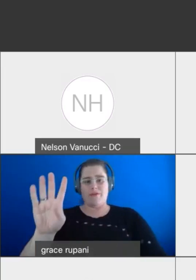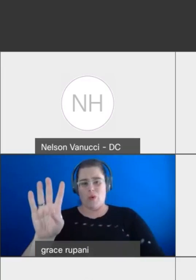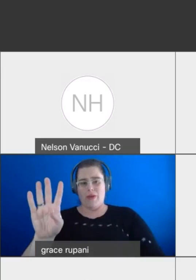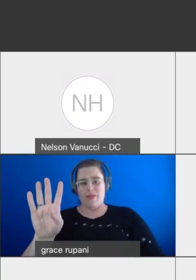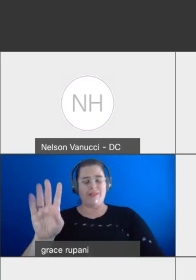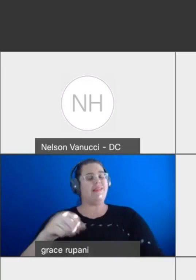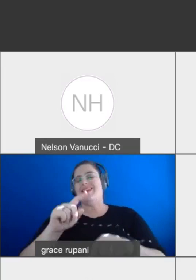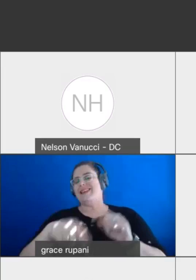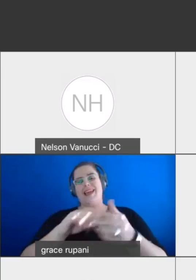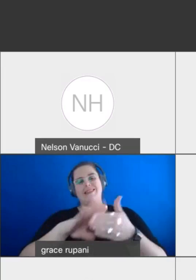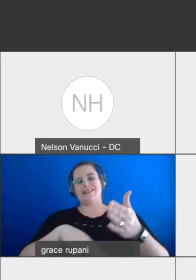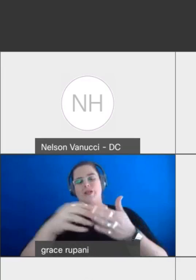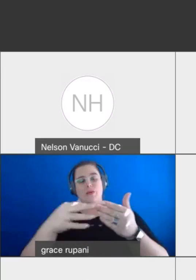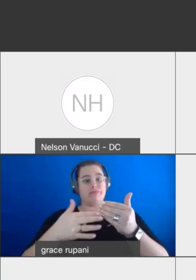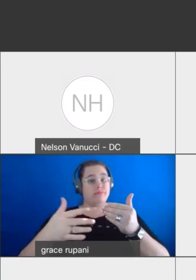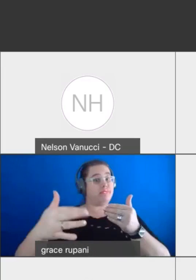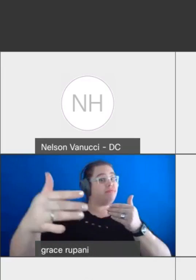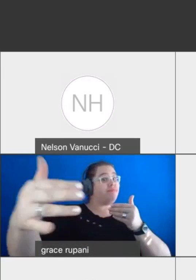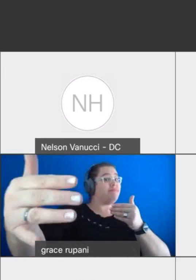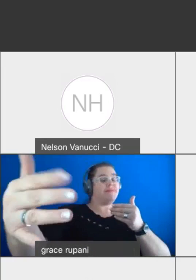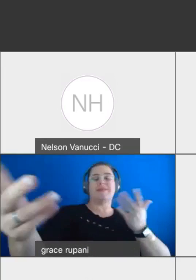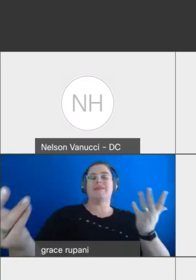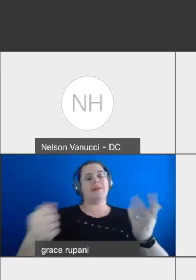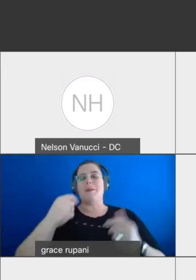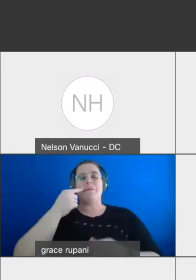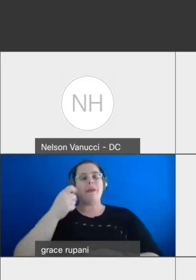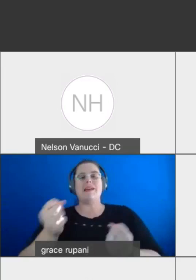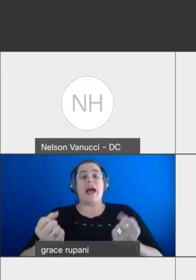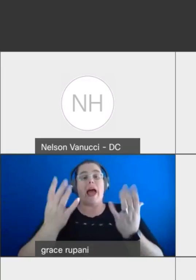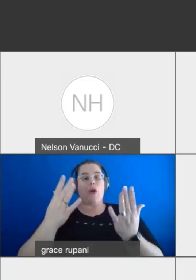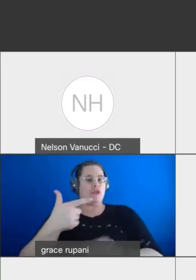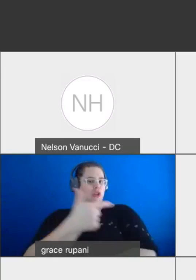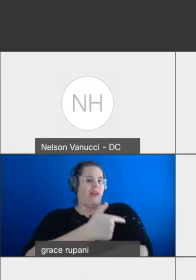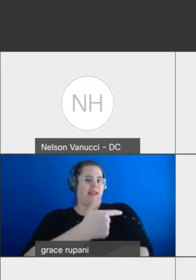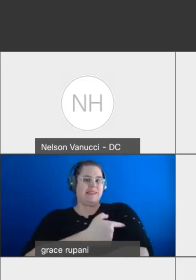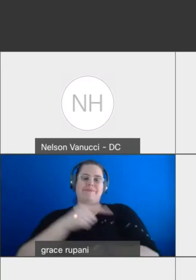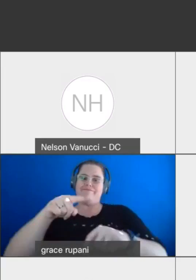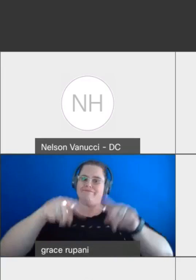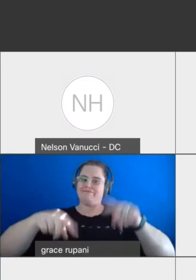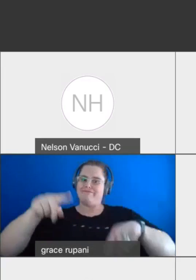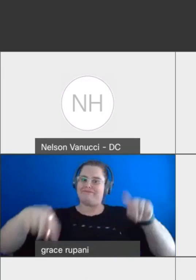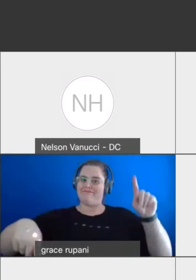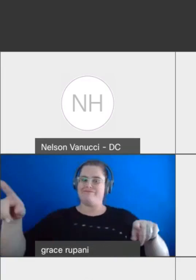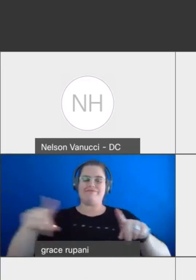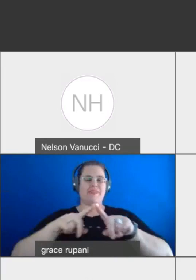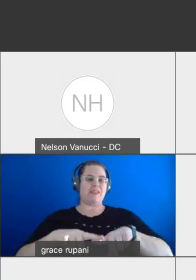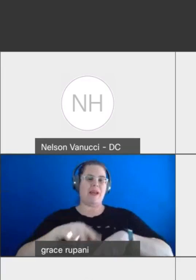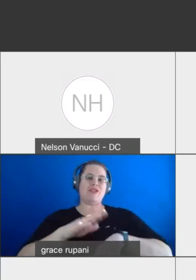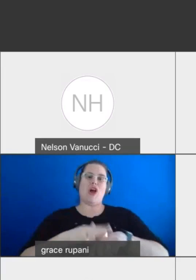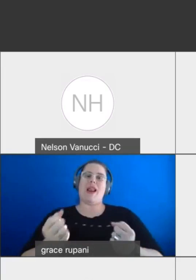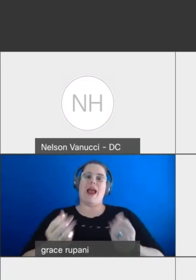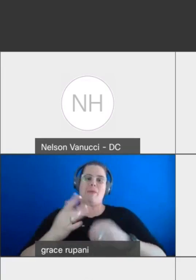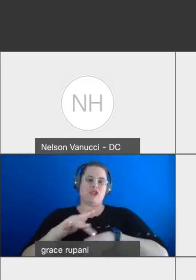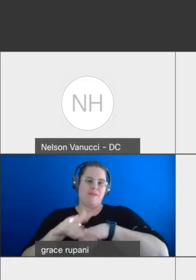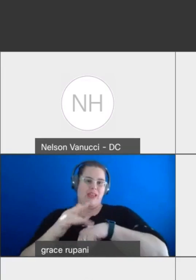advance because the amount of vaccine that comes in depends on the amount that's available from the